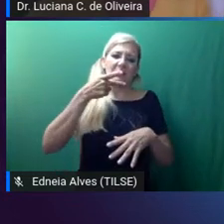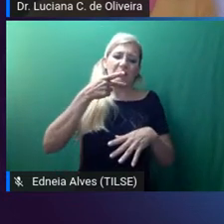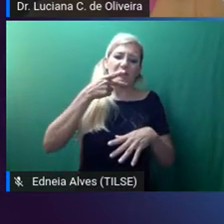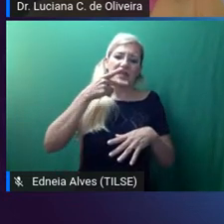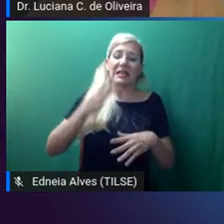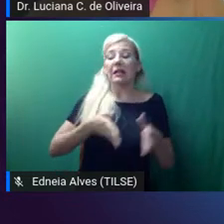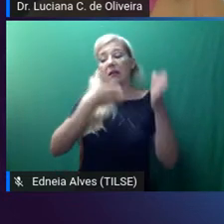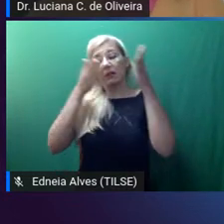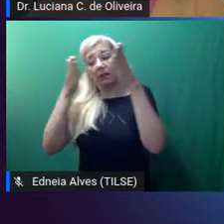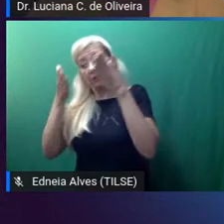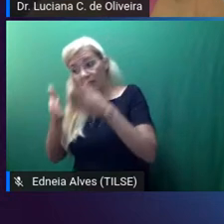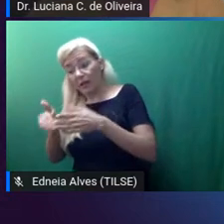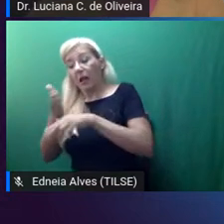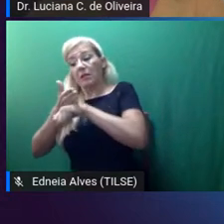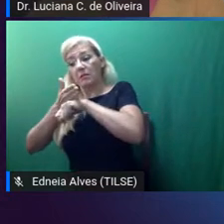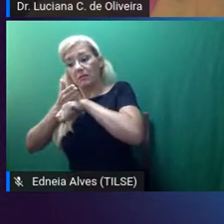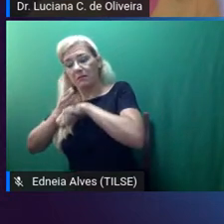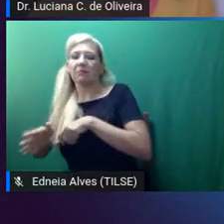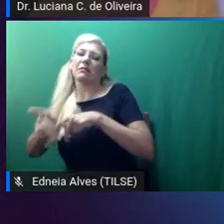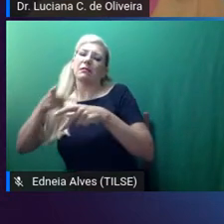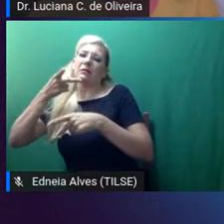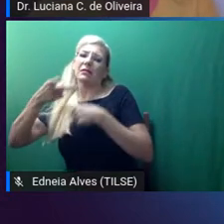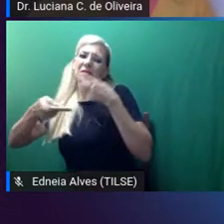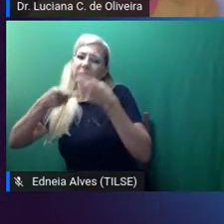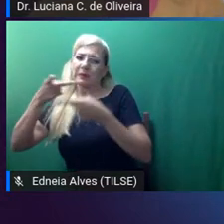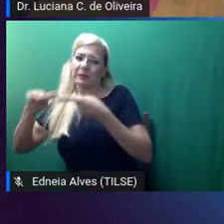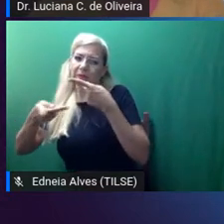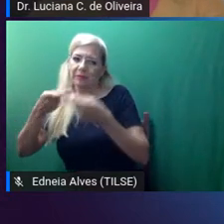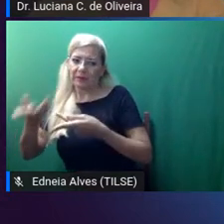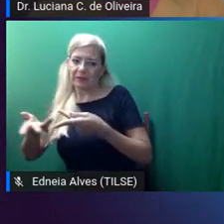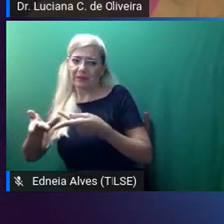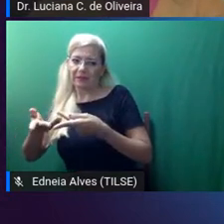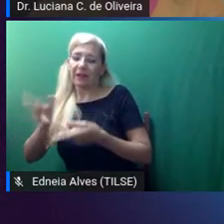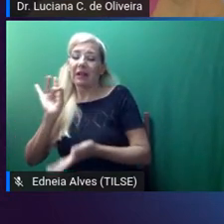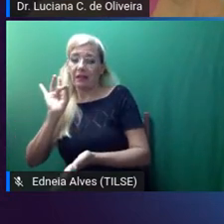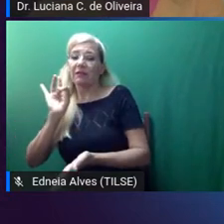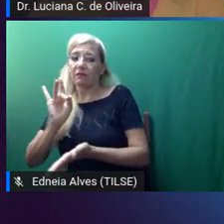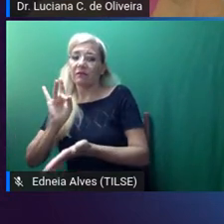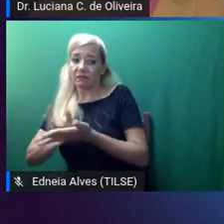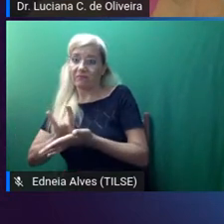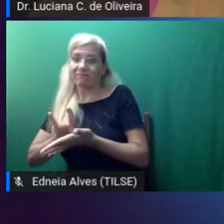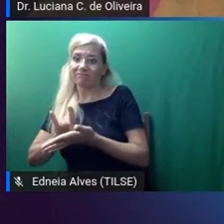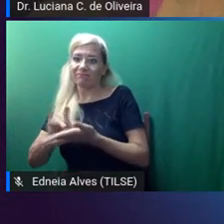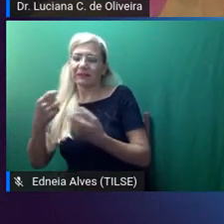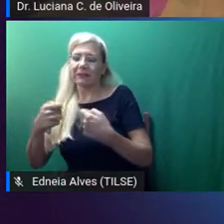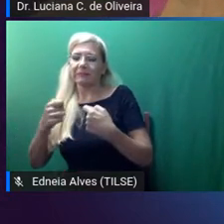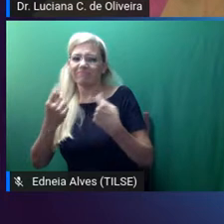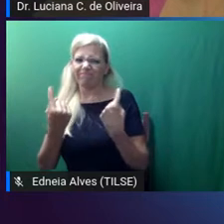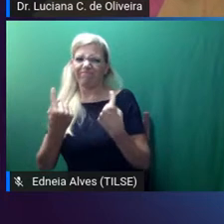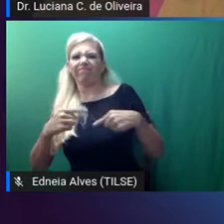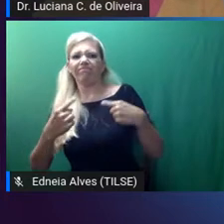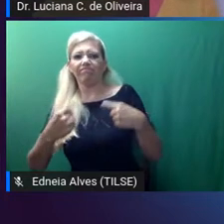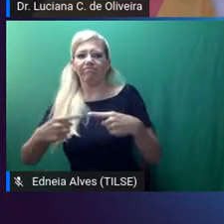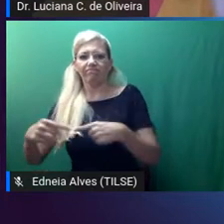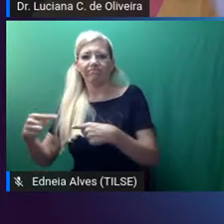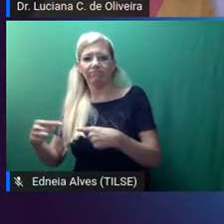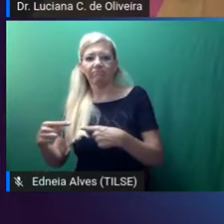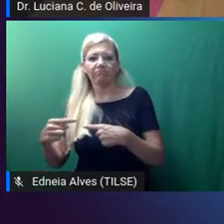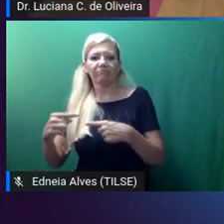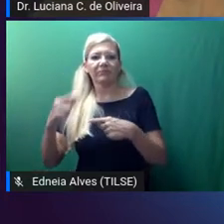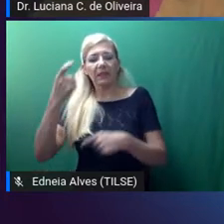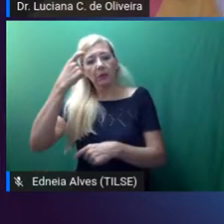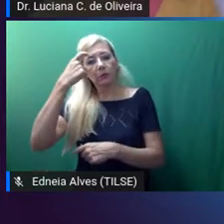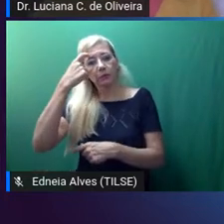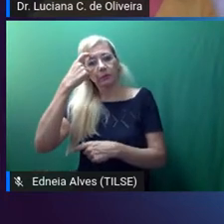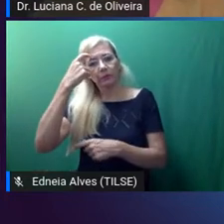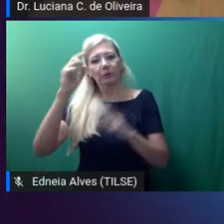of language. Okay, so that's really, really critical for us to be thinking about. We need